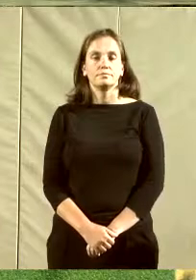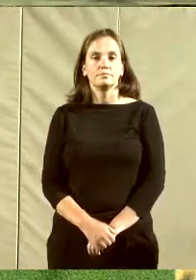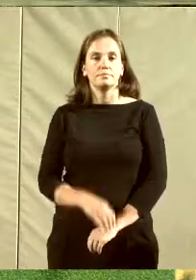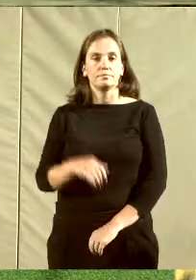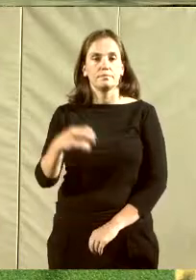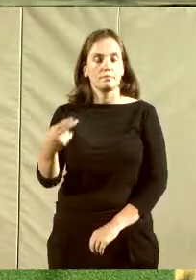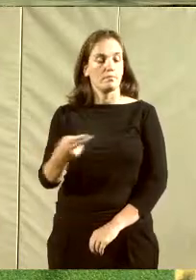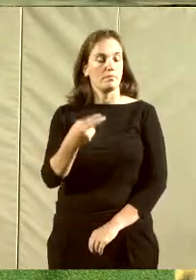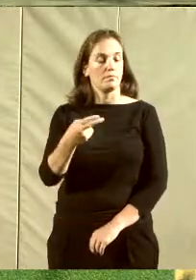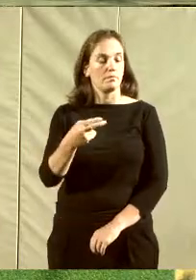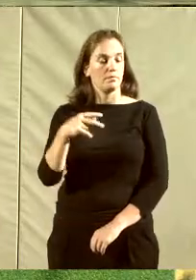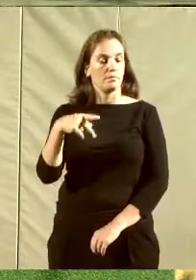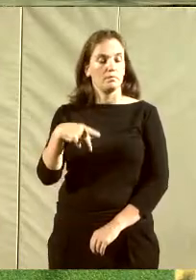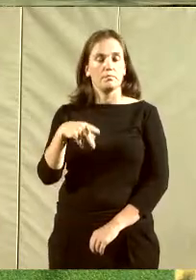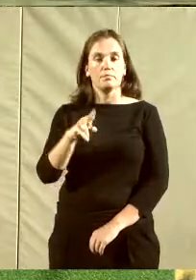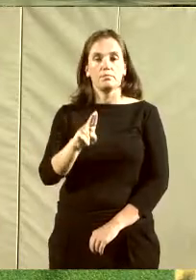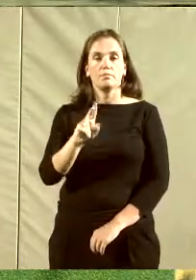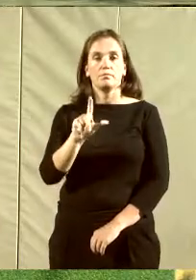Hannah Lee Pullen.